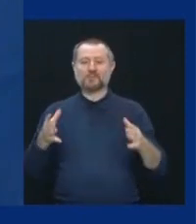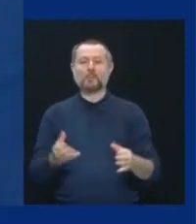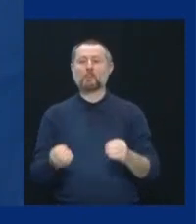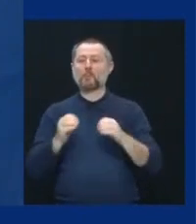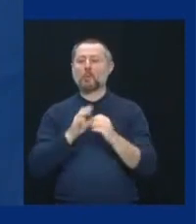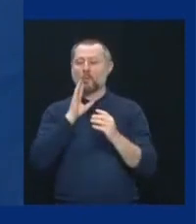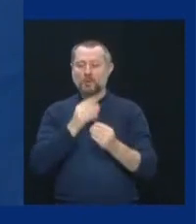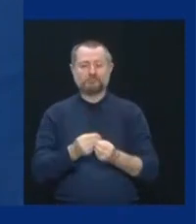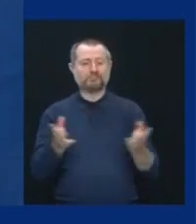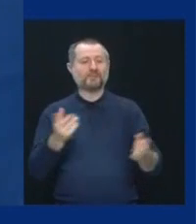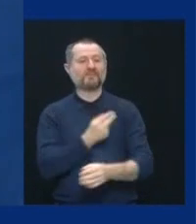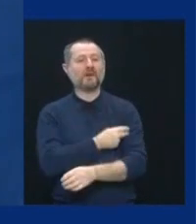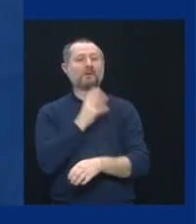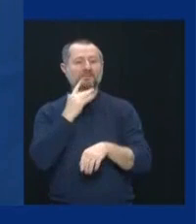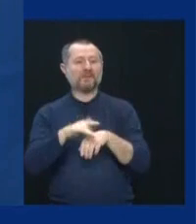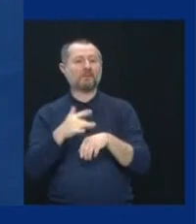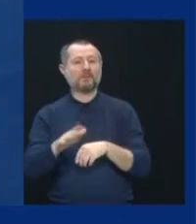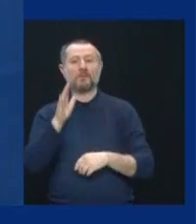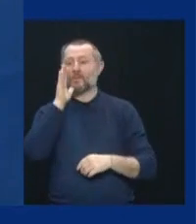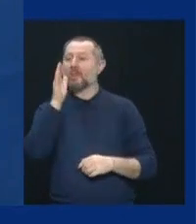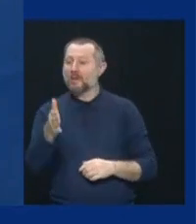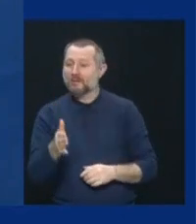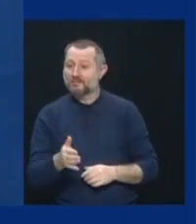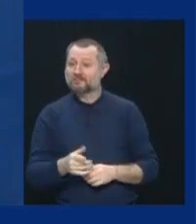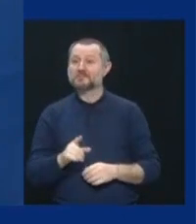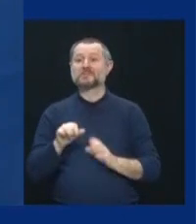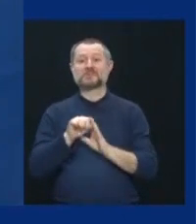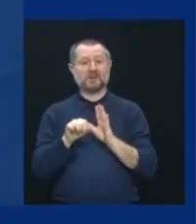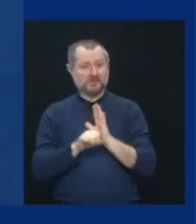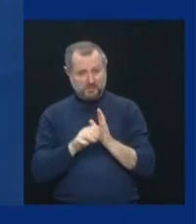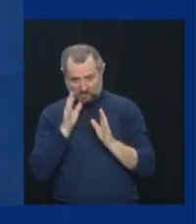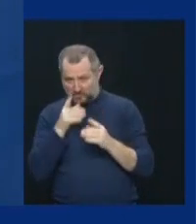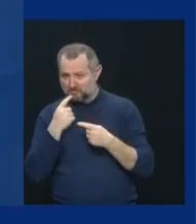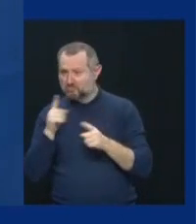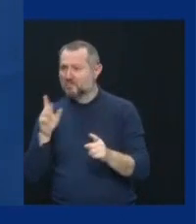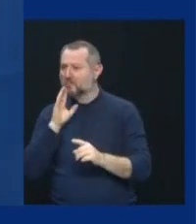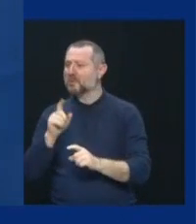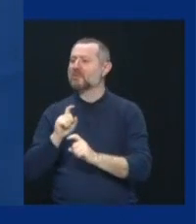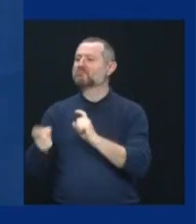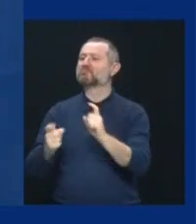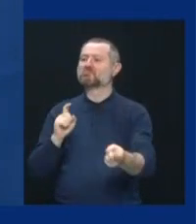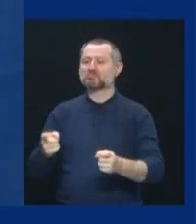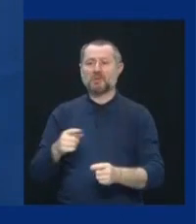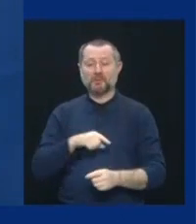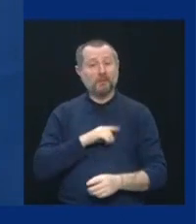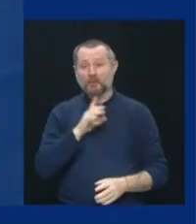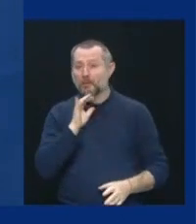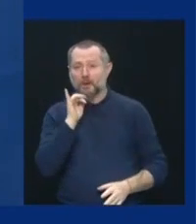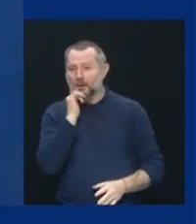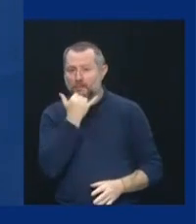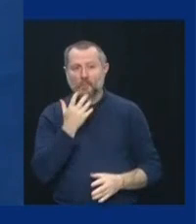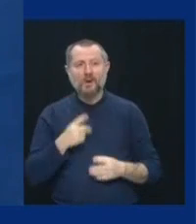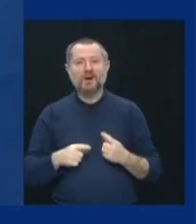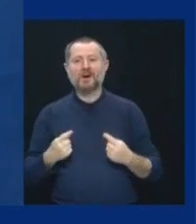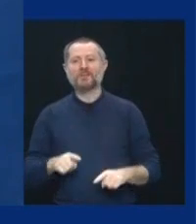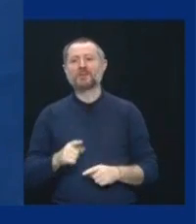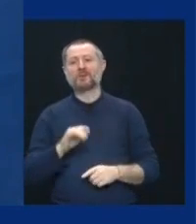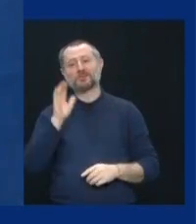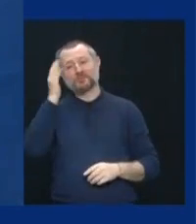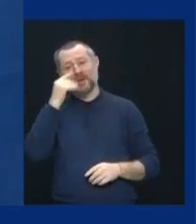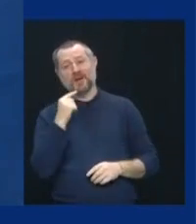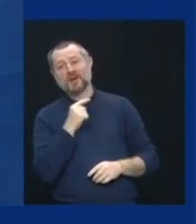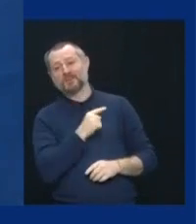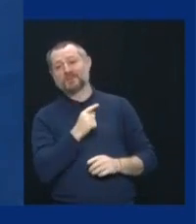vaccines. States increased eligibility. What happens is the Trump administration did not increase